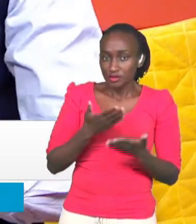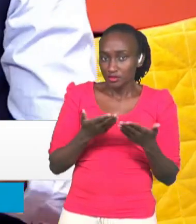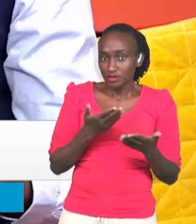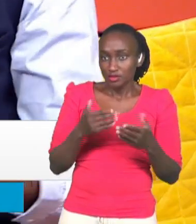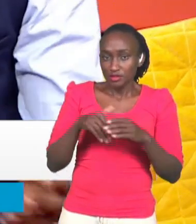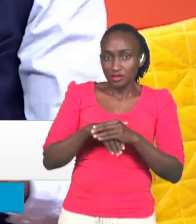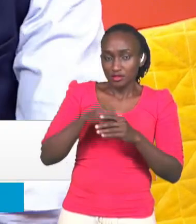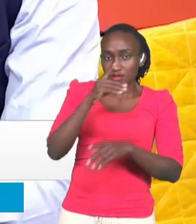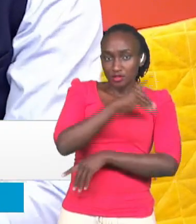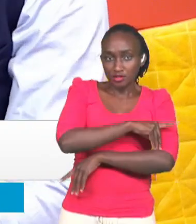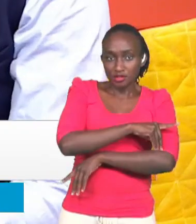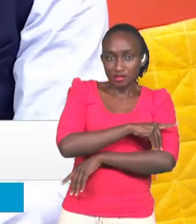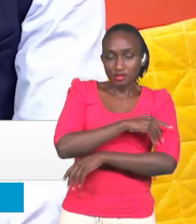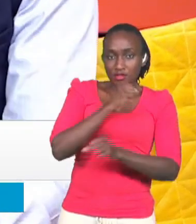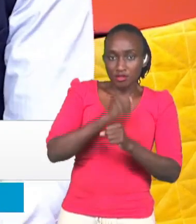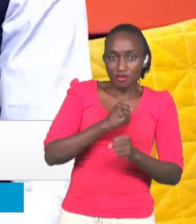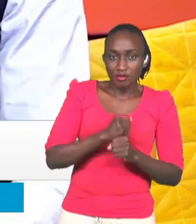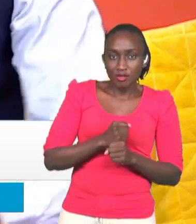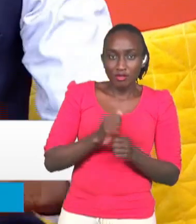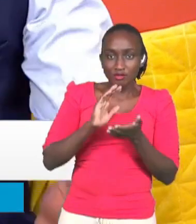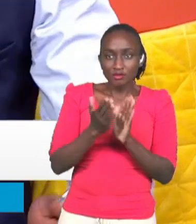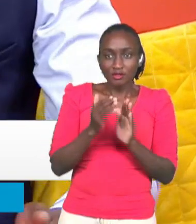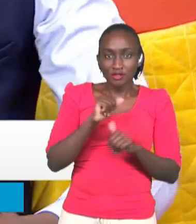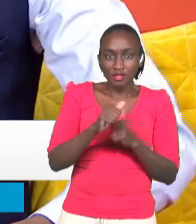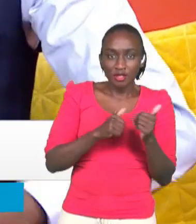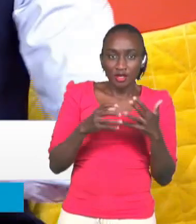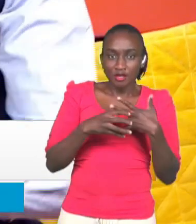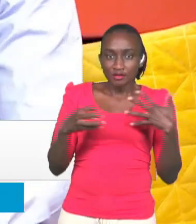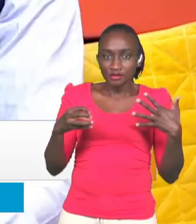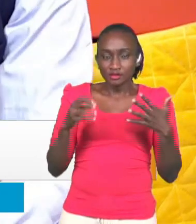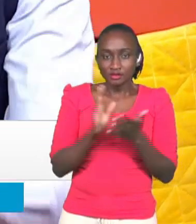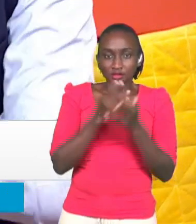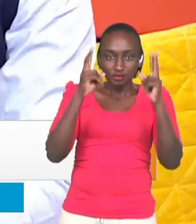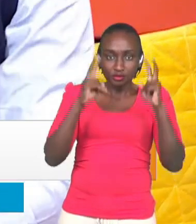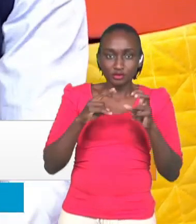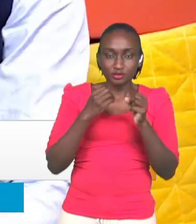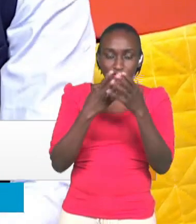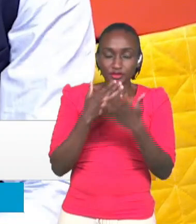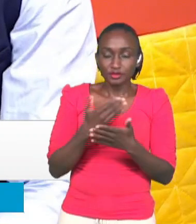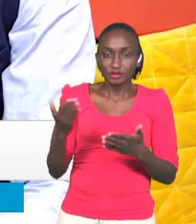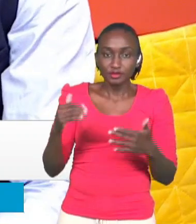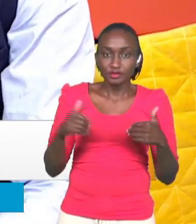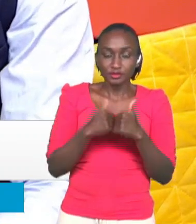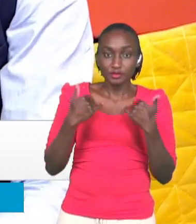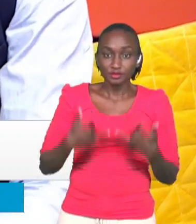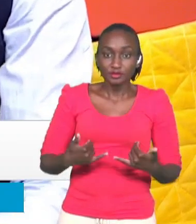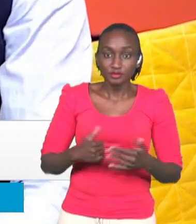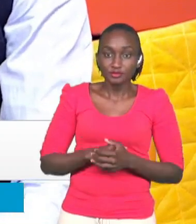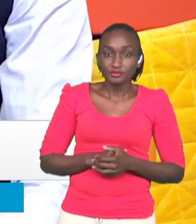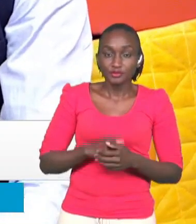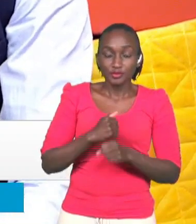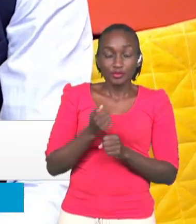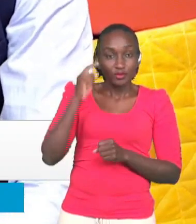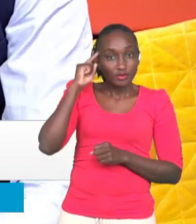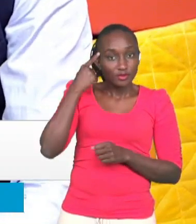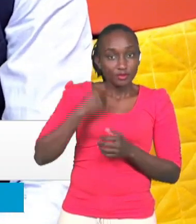in your daily kind of operations, you faced at least a divorce, some issues. So many things are happening right now. Do you